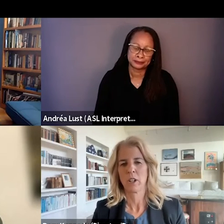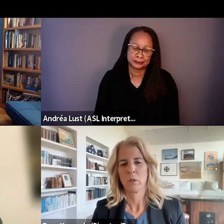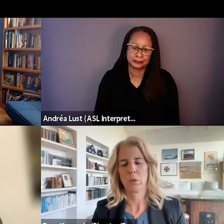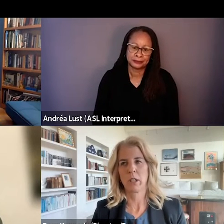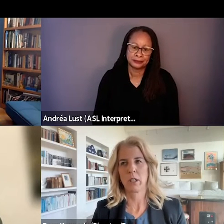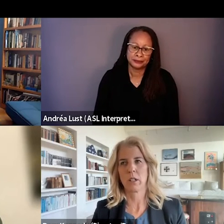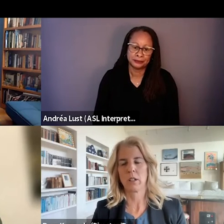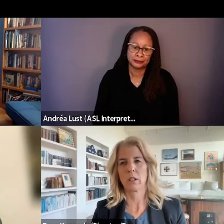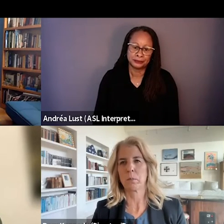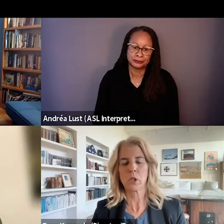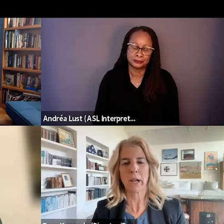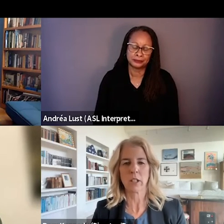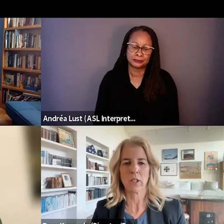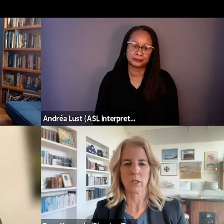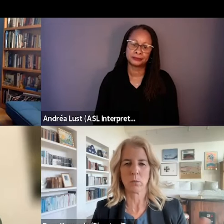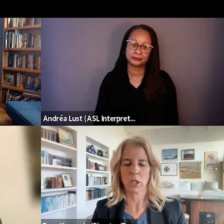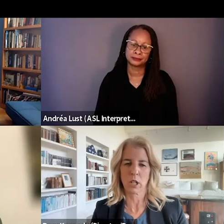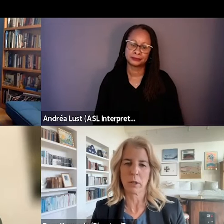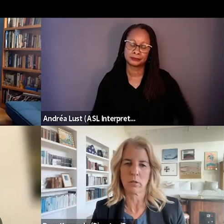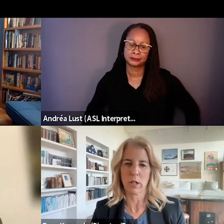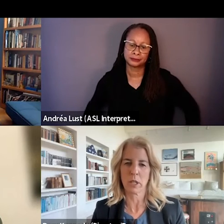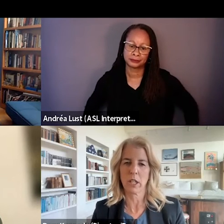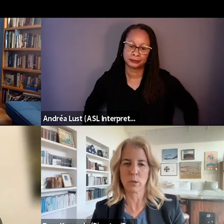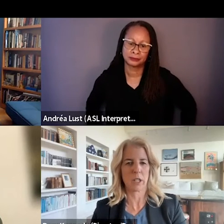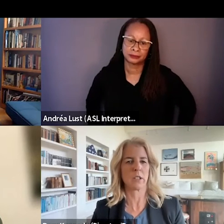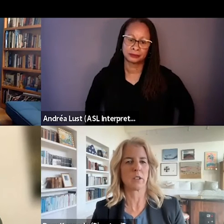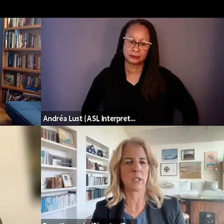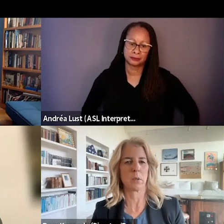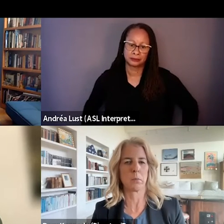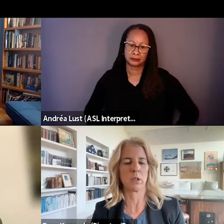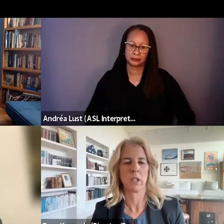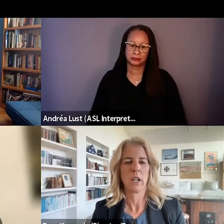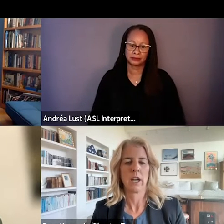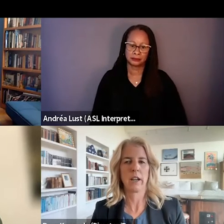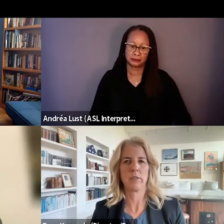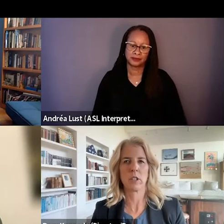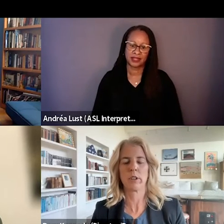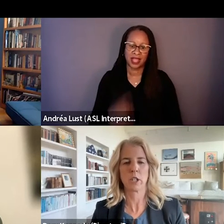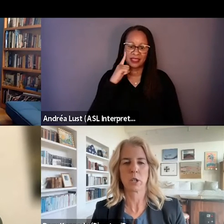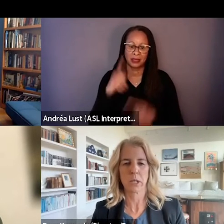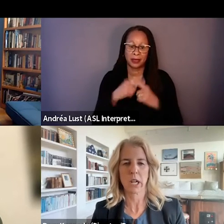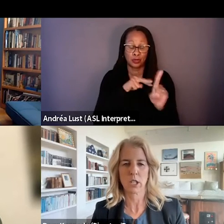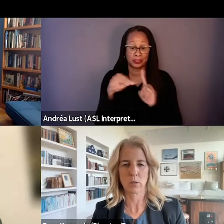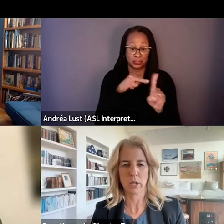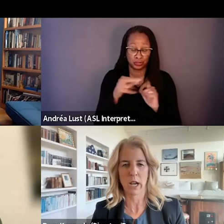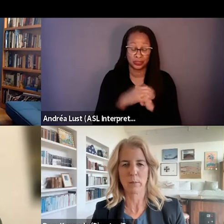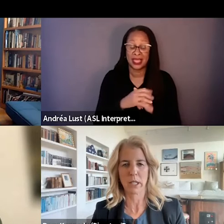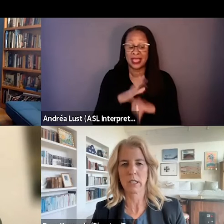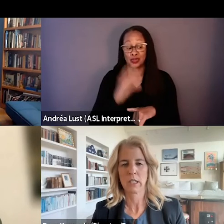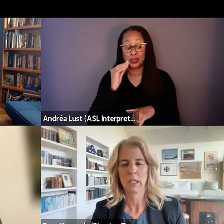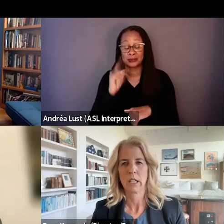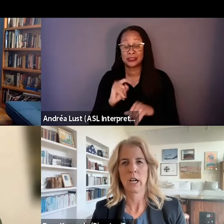on what your perspective is and where you're coming from and the experience of it, people have different interpretations of